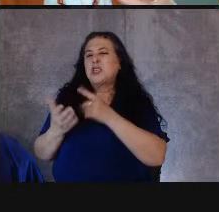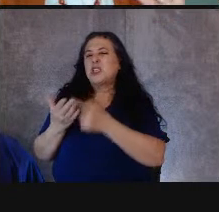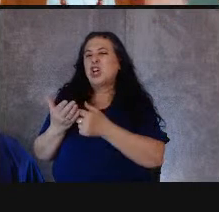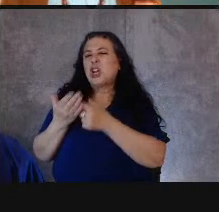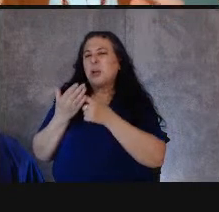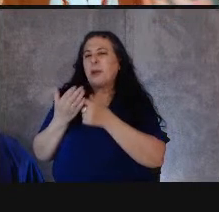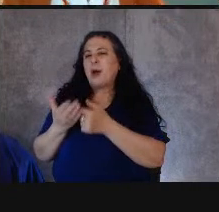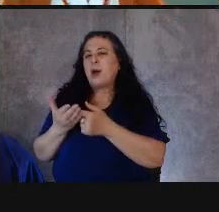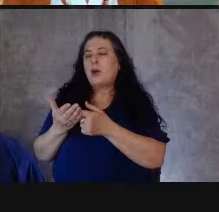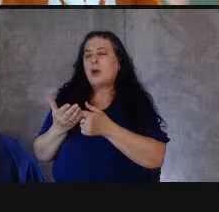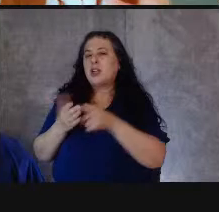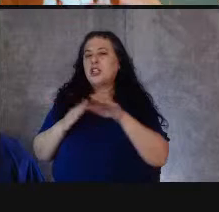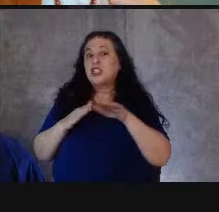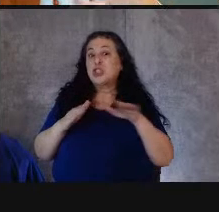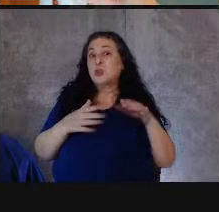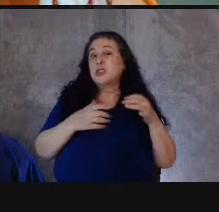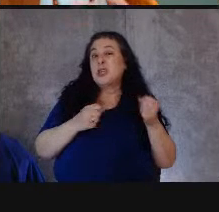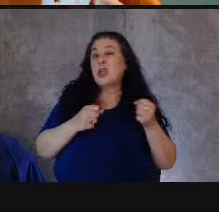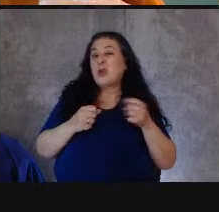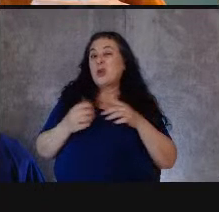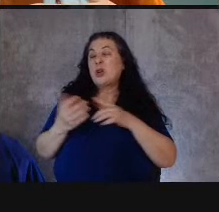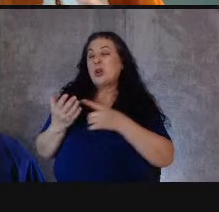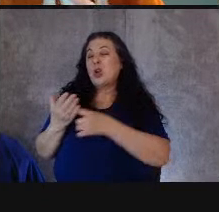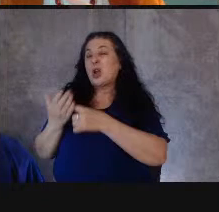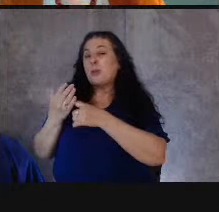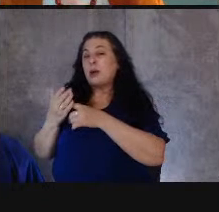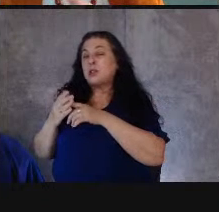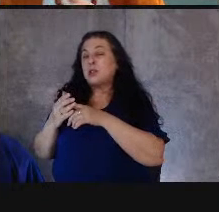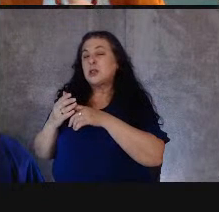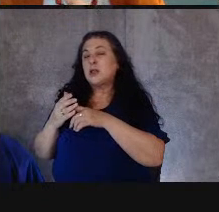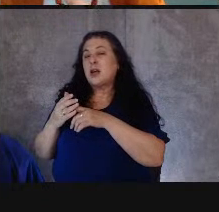about children's health, or are we really talking about,